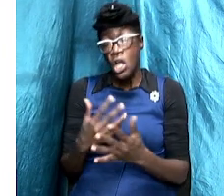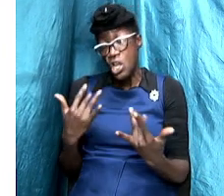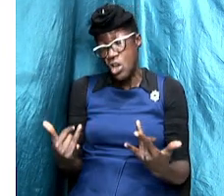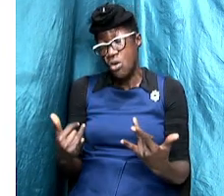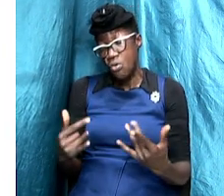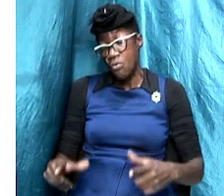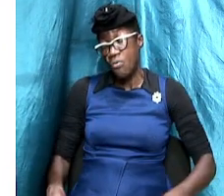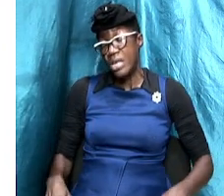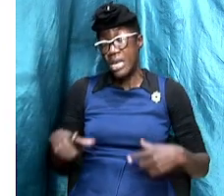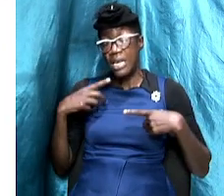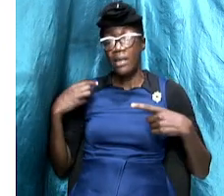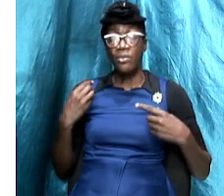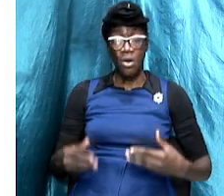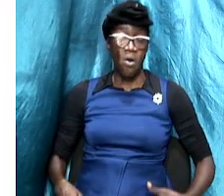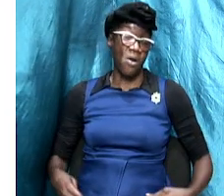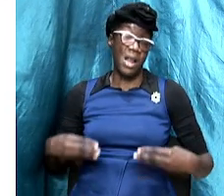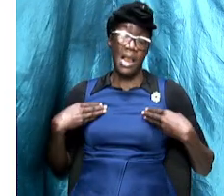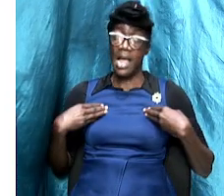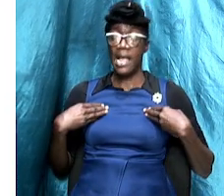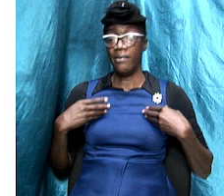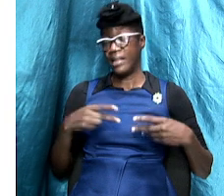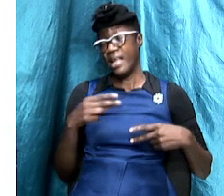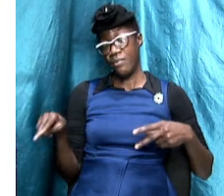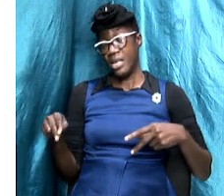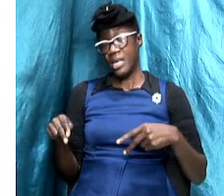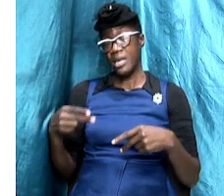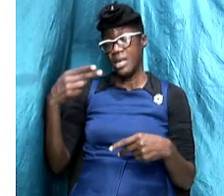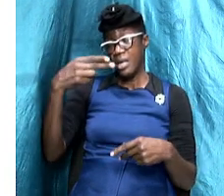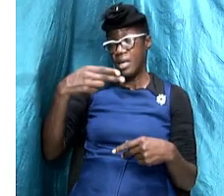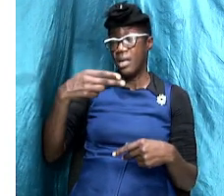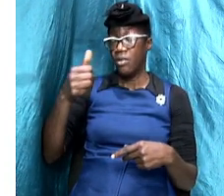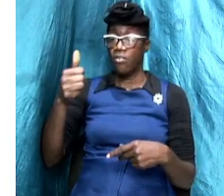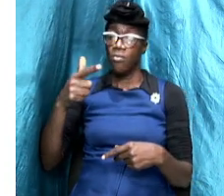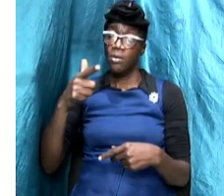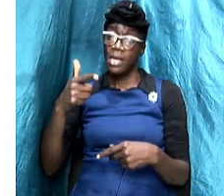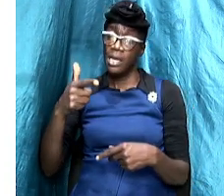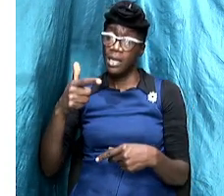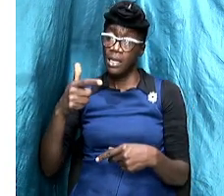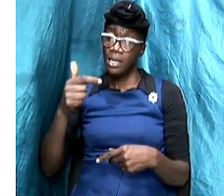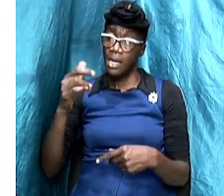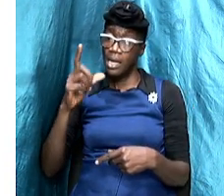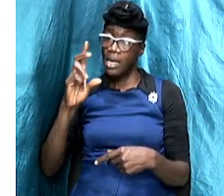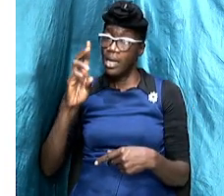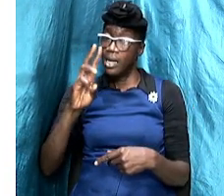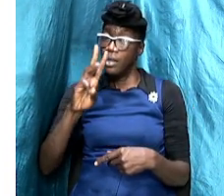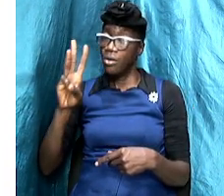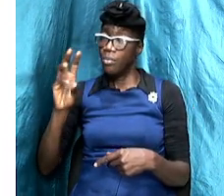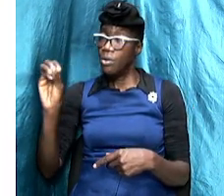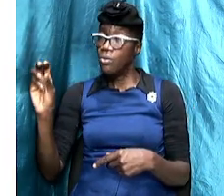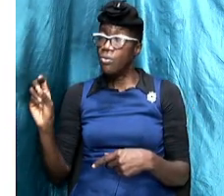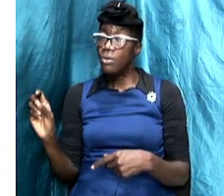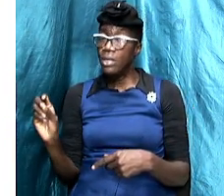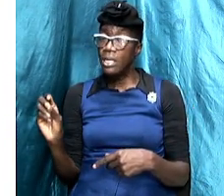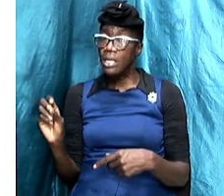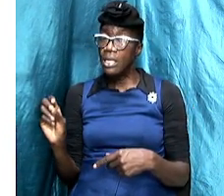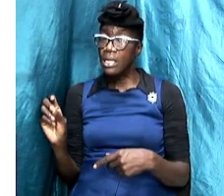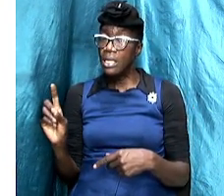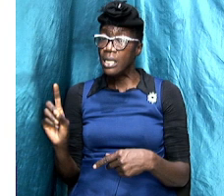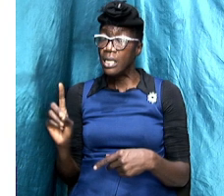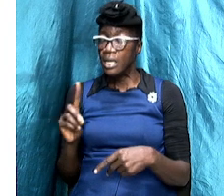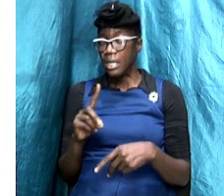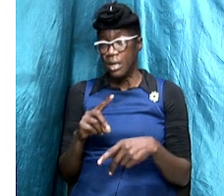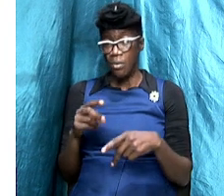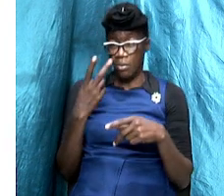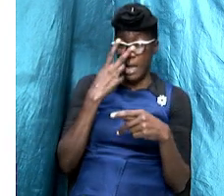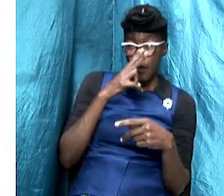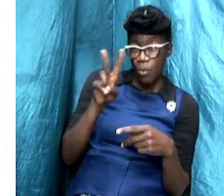lives like we are in Hollywood. We live our lives like we are watching TV. But God is saying, like